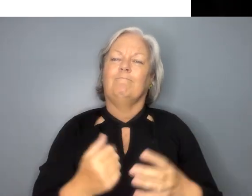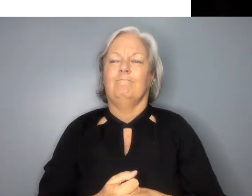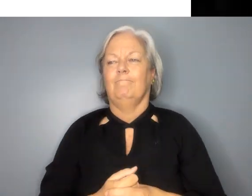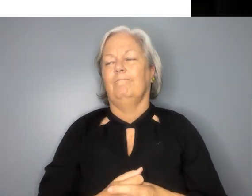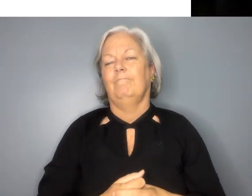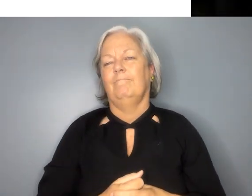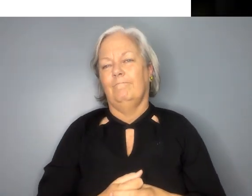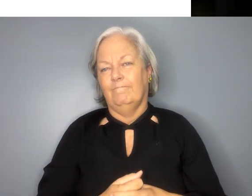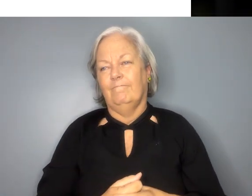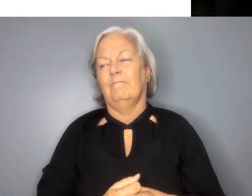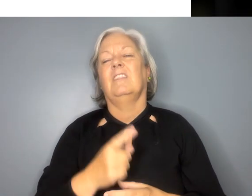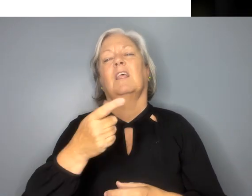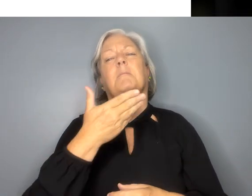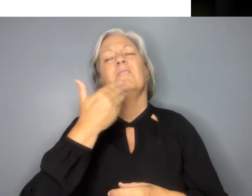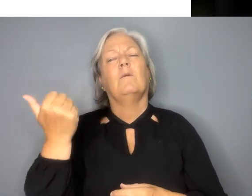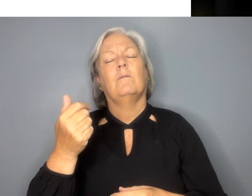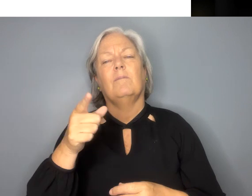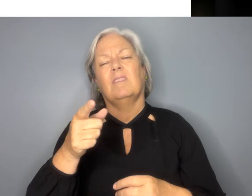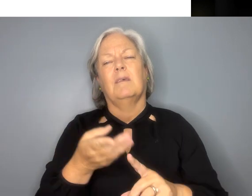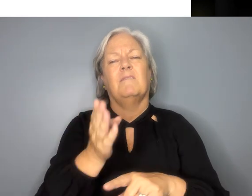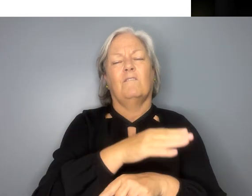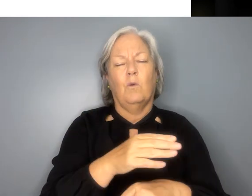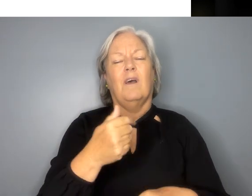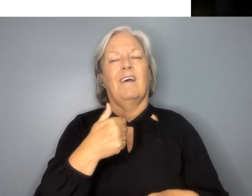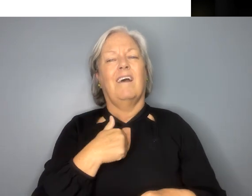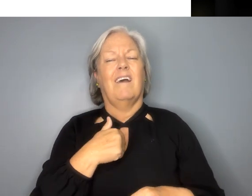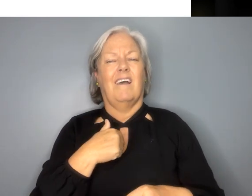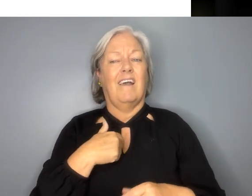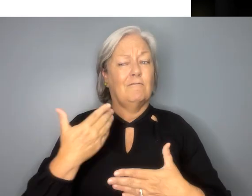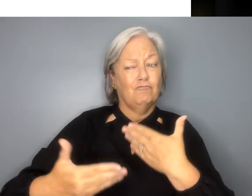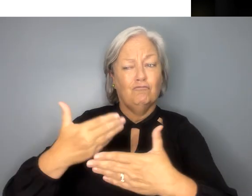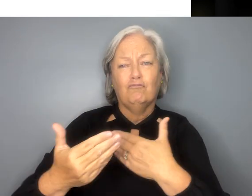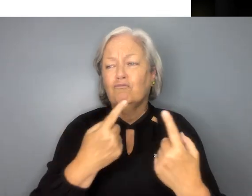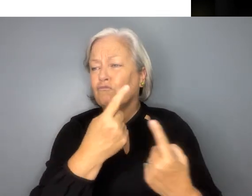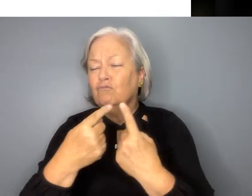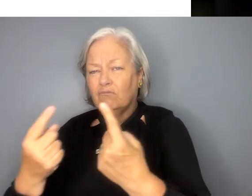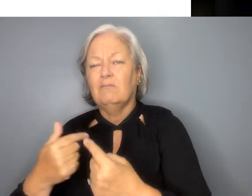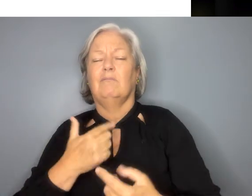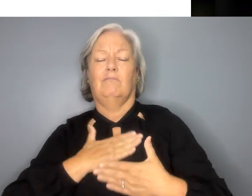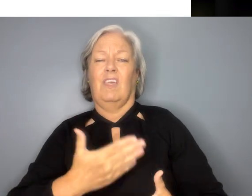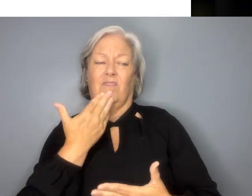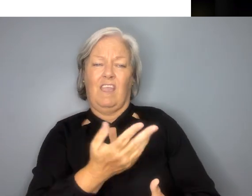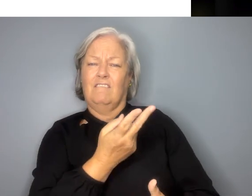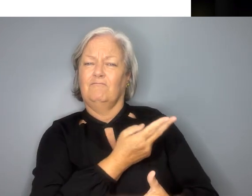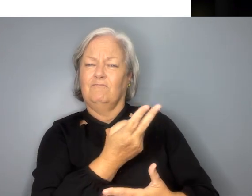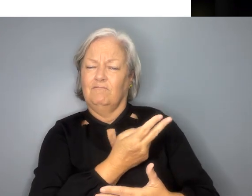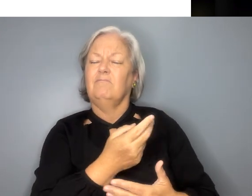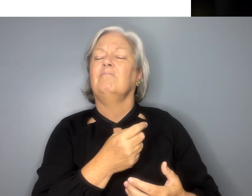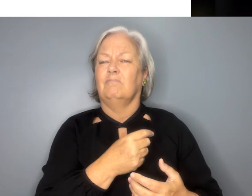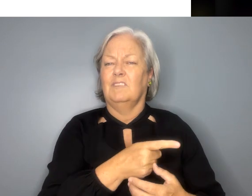mob. Before I begin this panel discussion, I'd like to thank Uncle Paul and Rose McKay for providing their remarks and